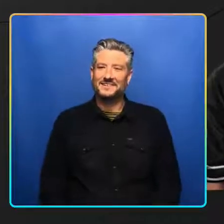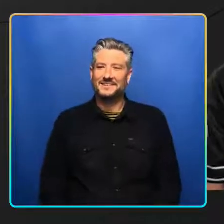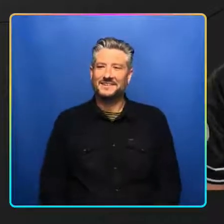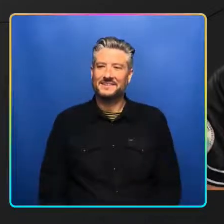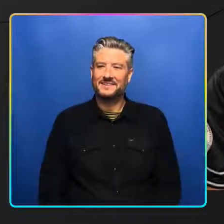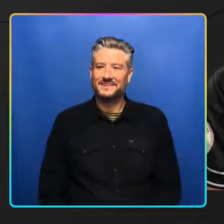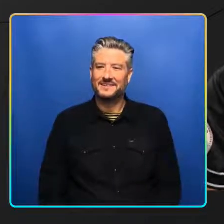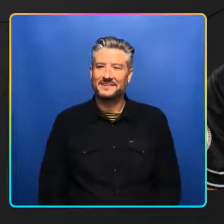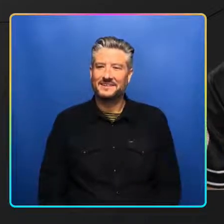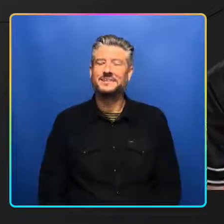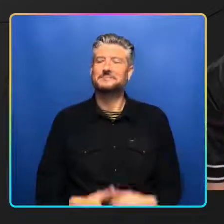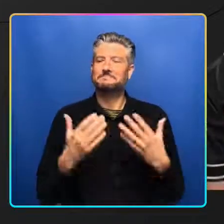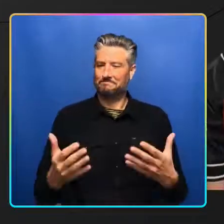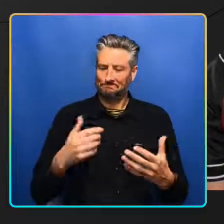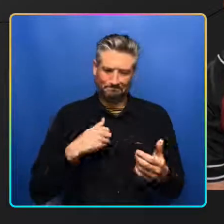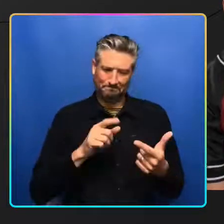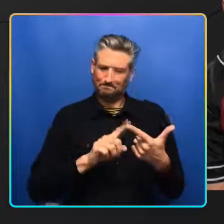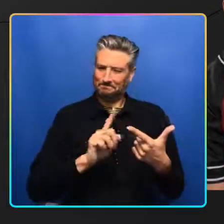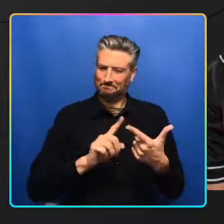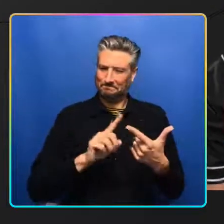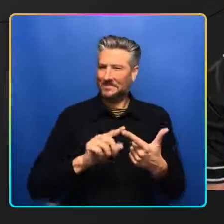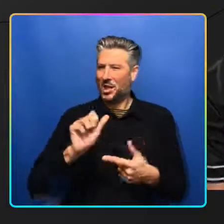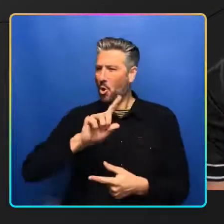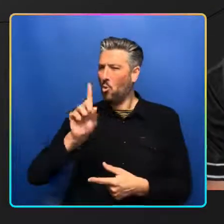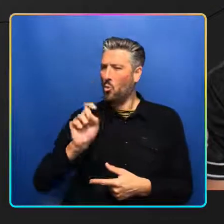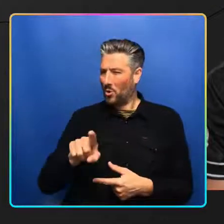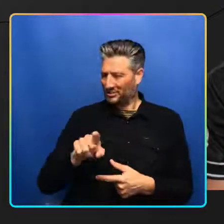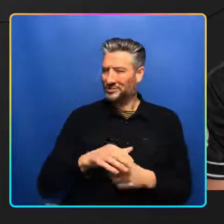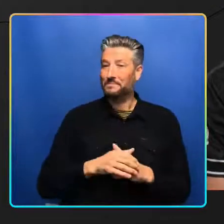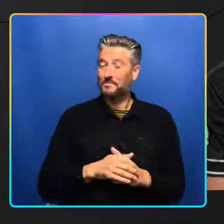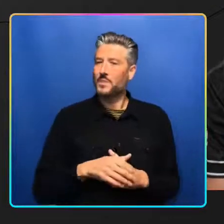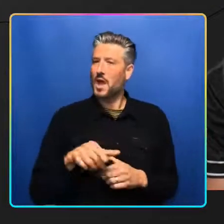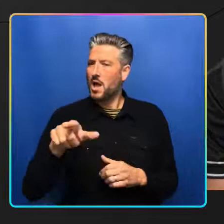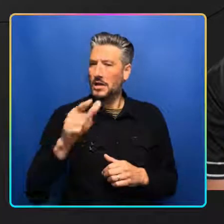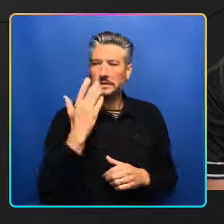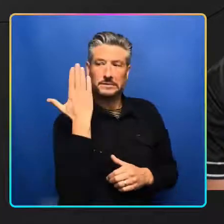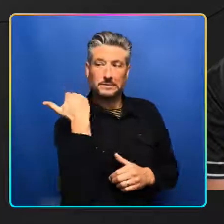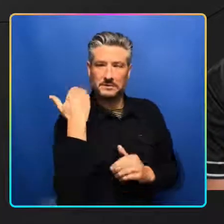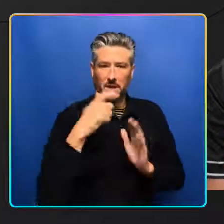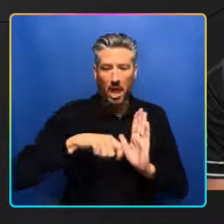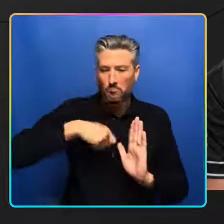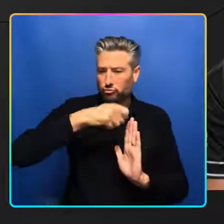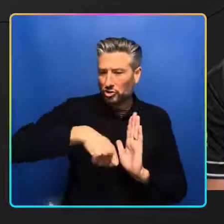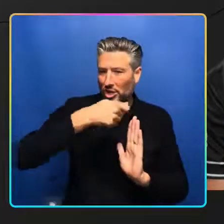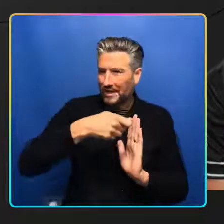Exactly. Next question. What programming language was used in the last project you worked on?